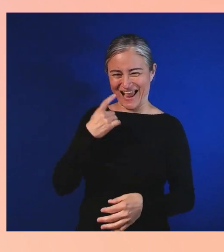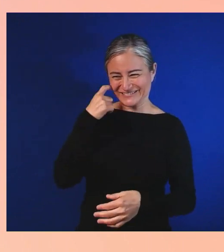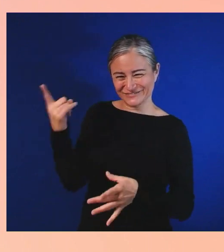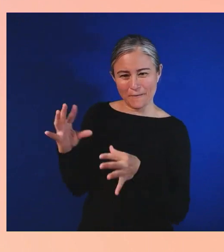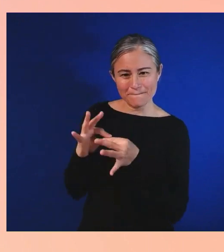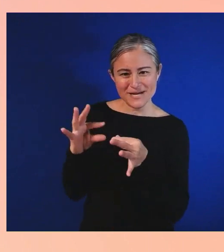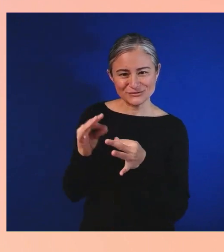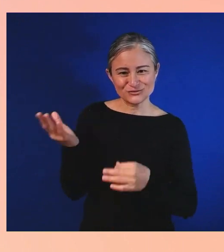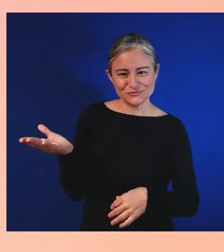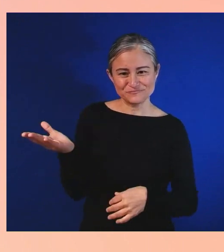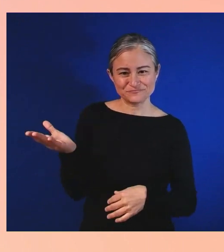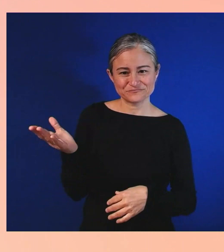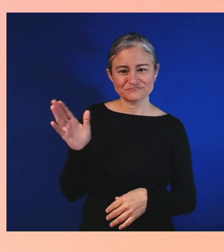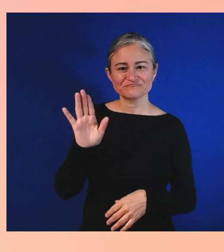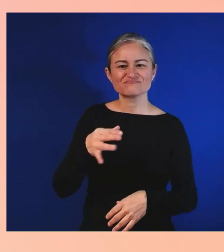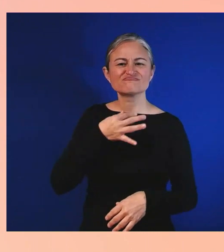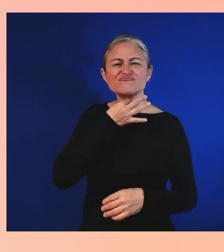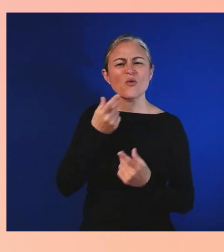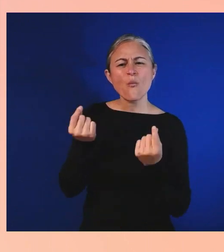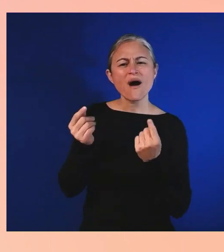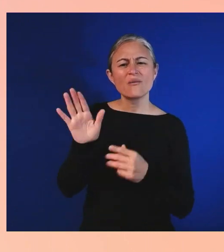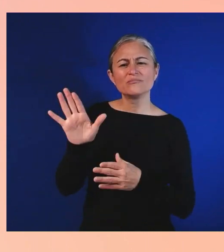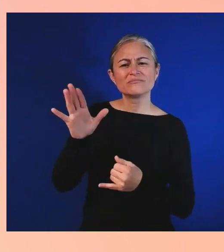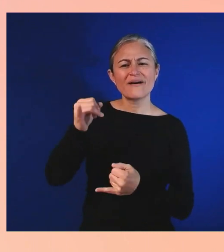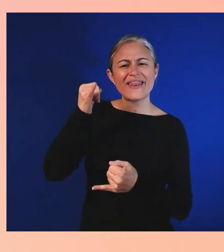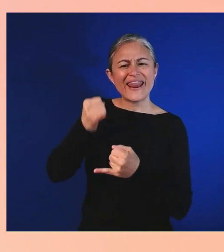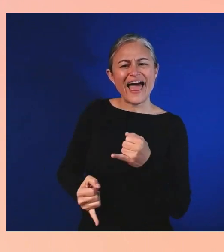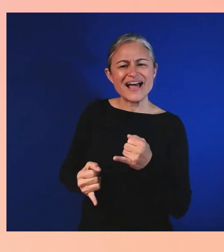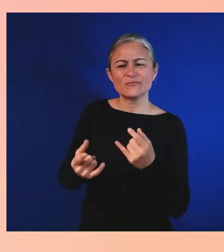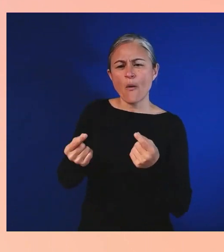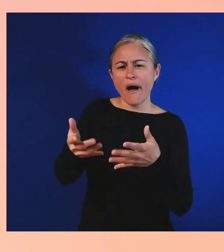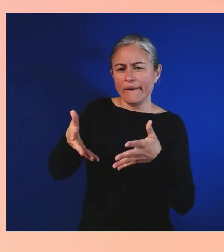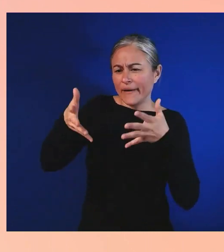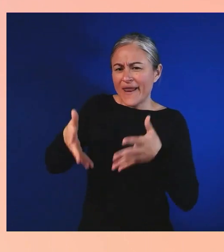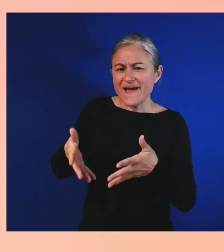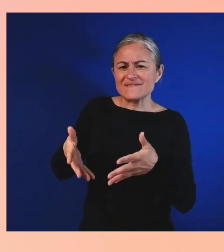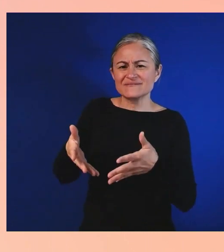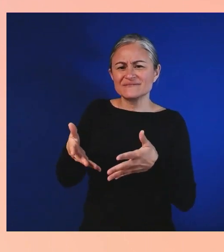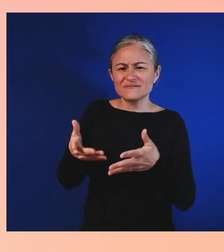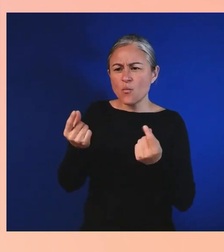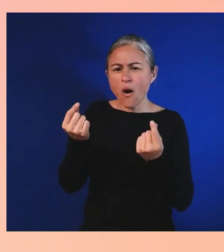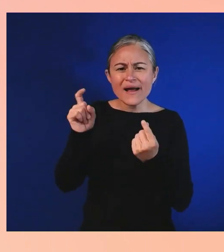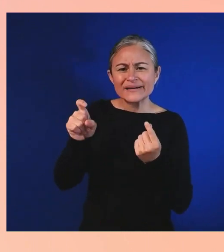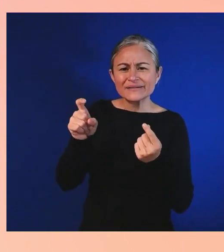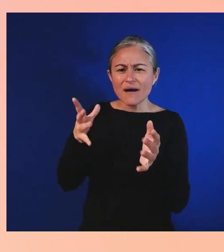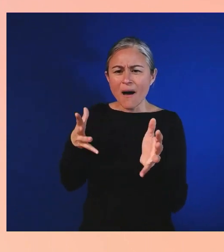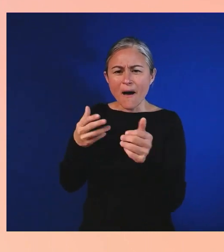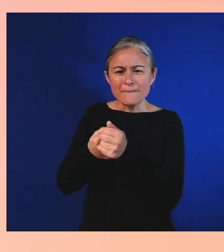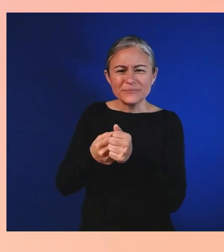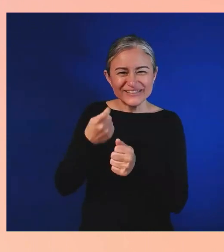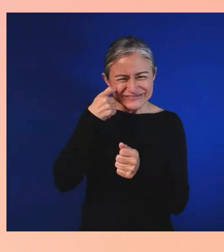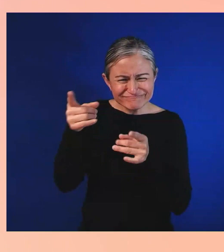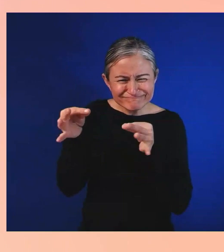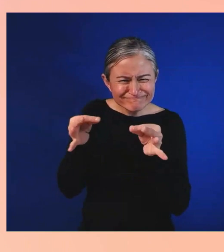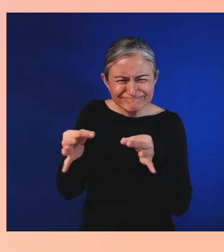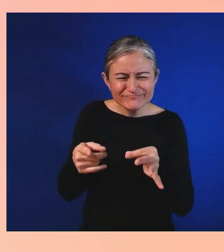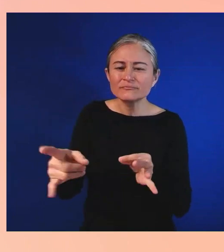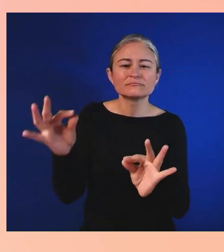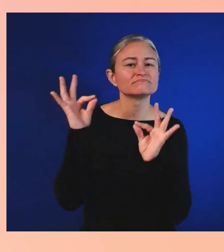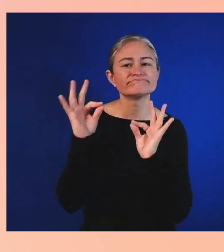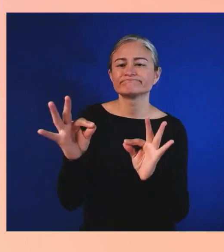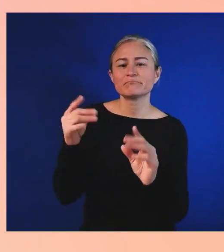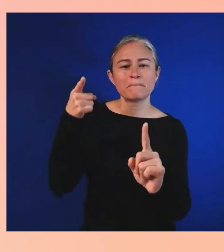parts of the last mile. Dom, from your perspective, in terms of regional and state work, what are you seeing in terms of